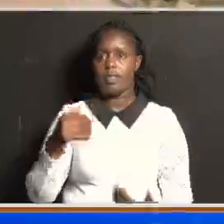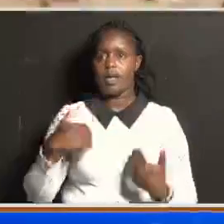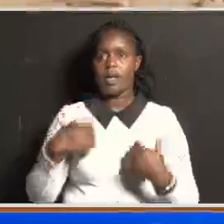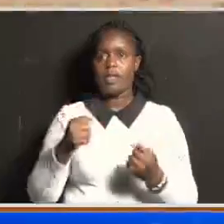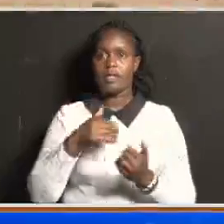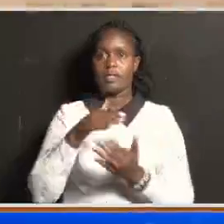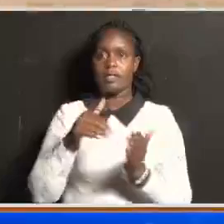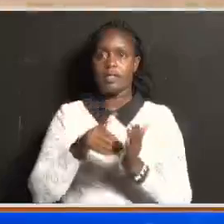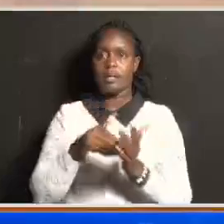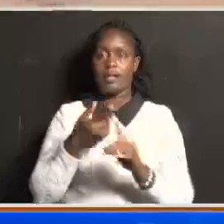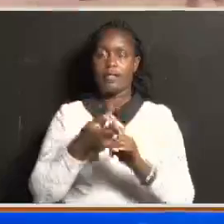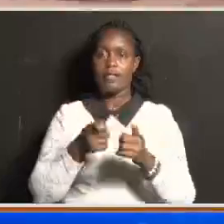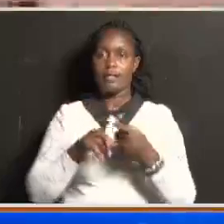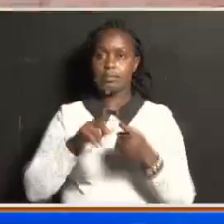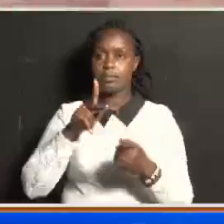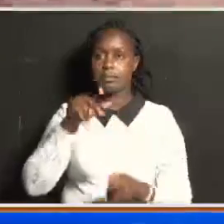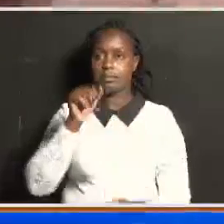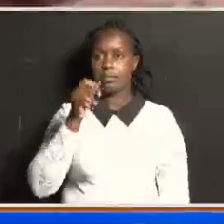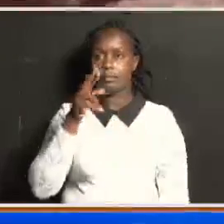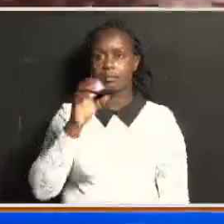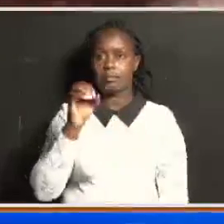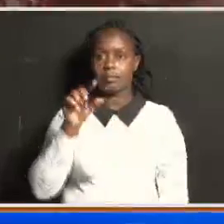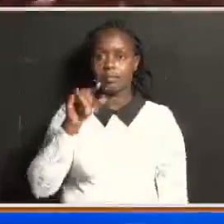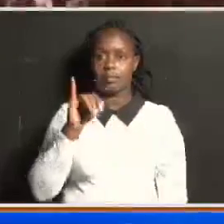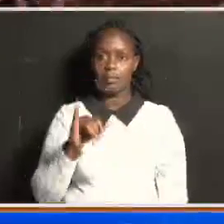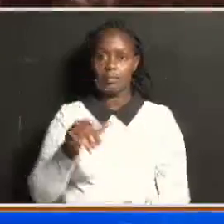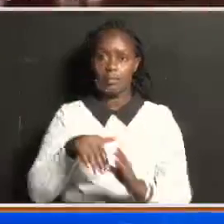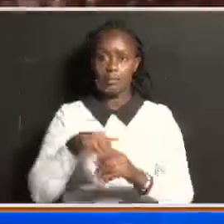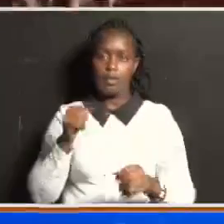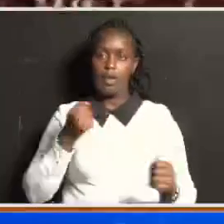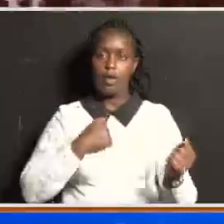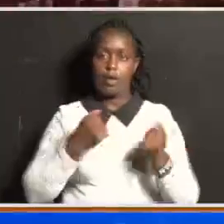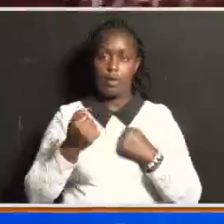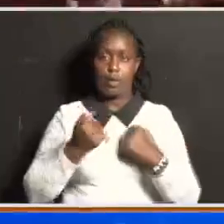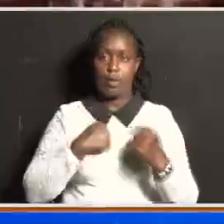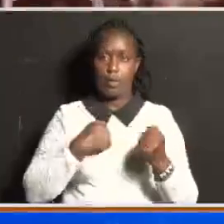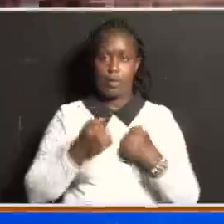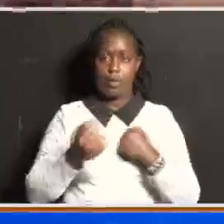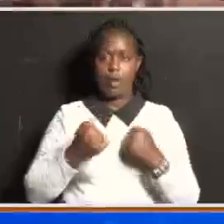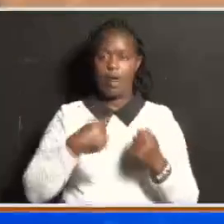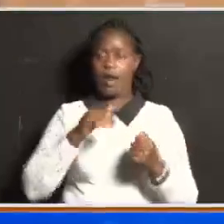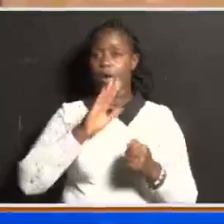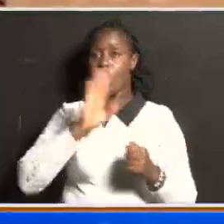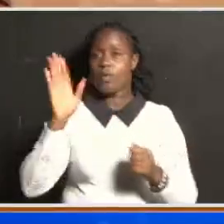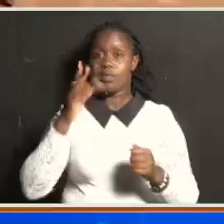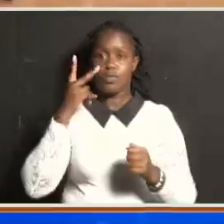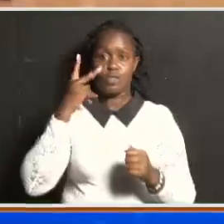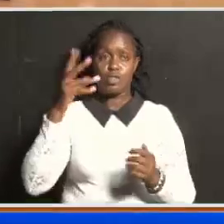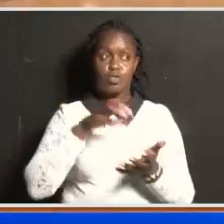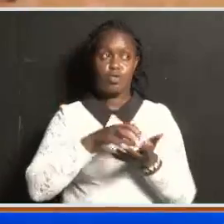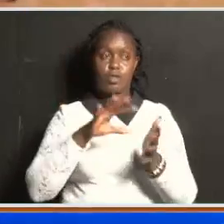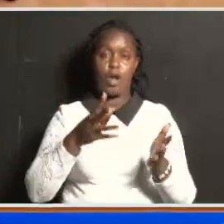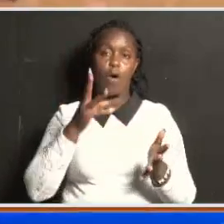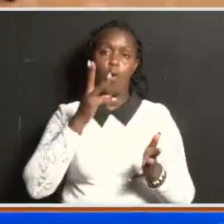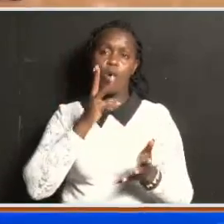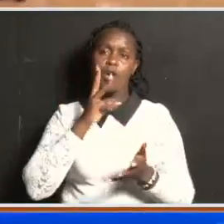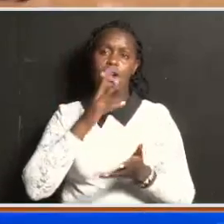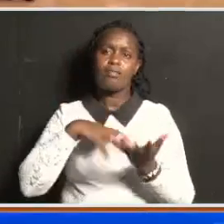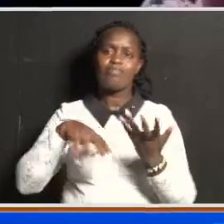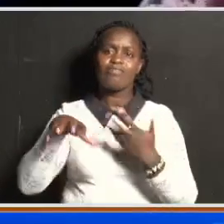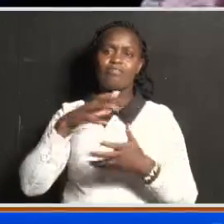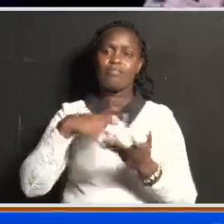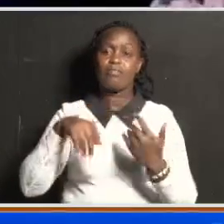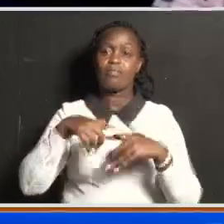Katika mkoa wa Karongi, taifa la Rwanda magharibi, hii ndio taswira. Mchanganyiko wa maji na mchanga yamefurika kupita